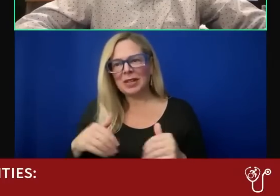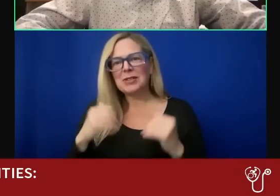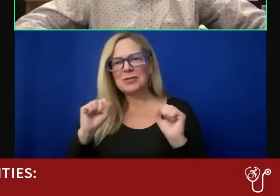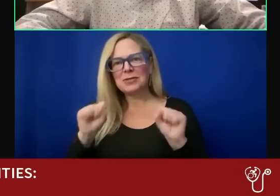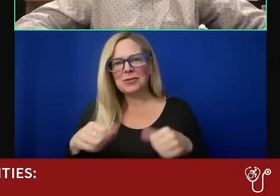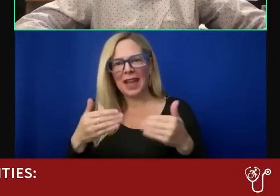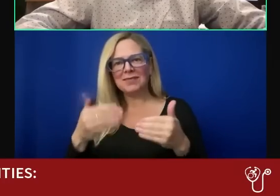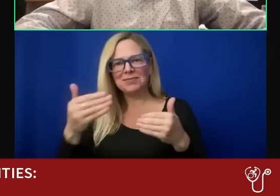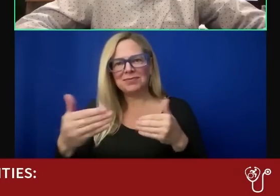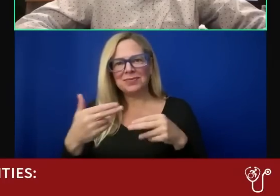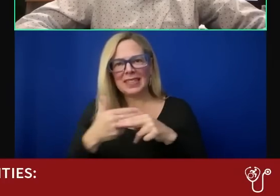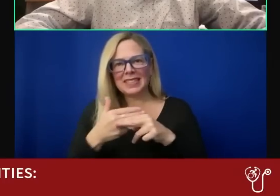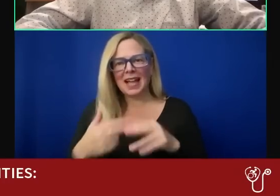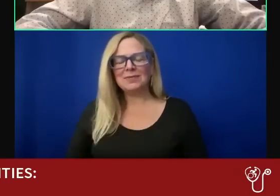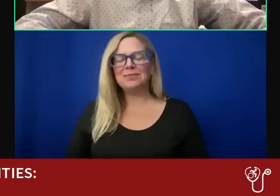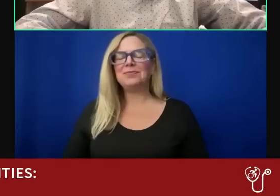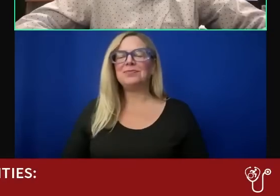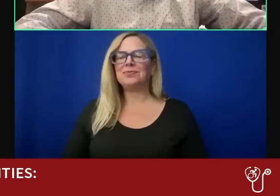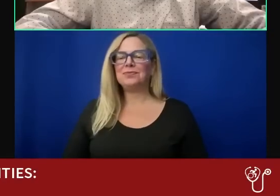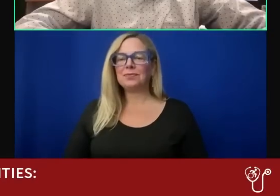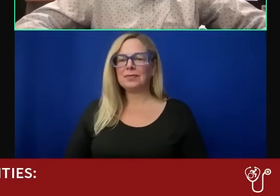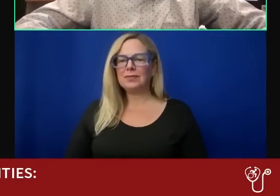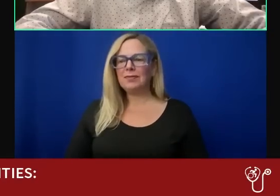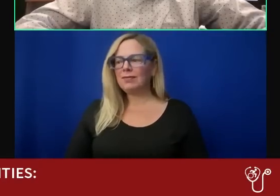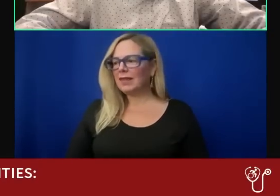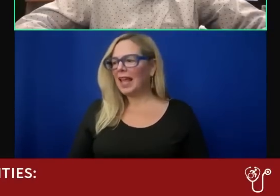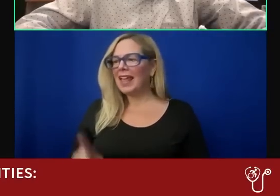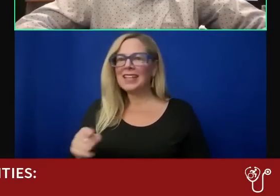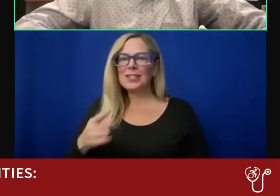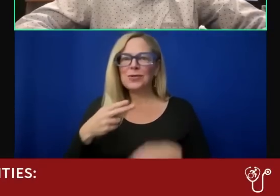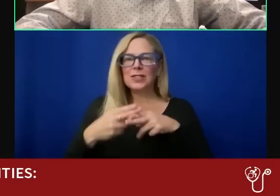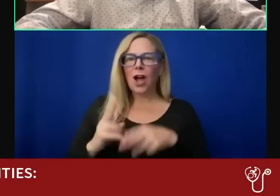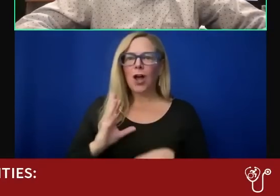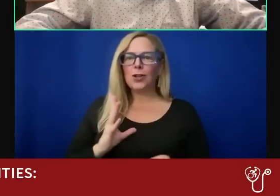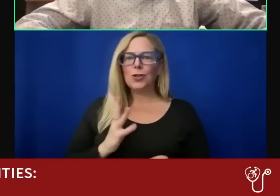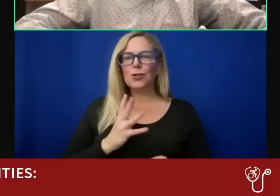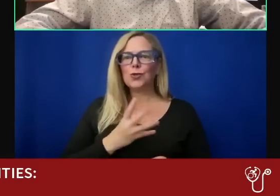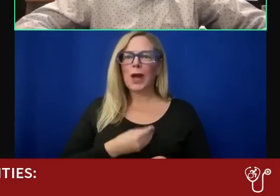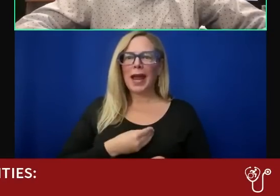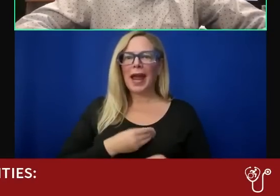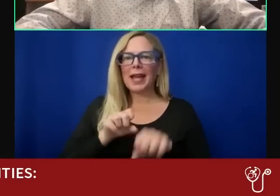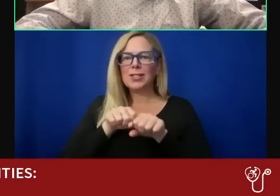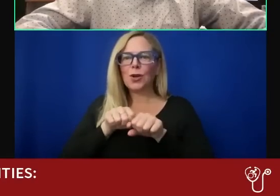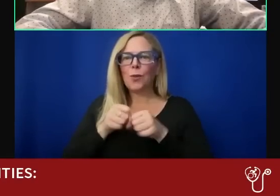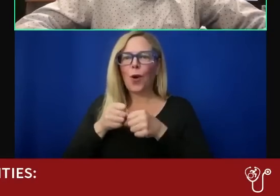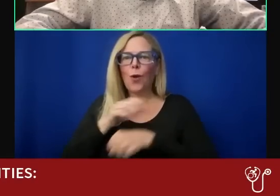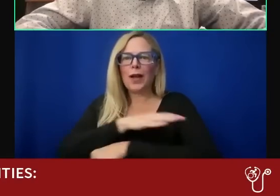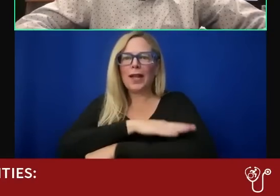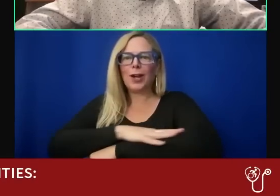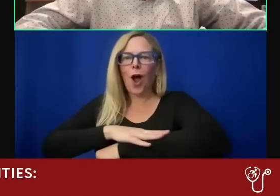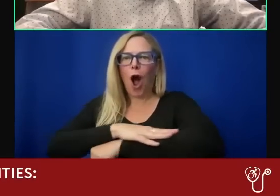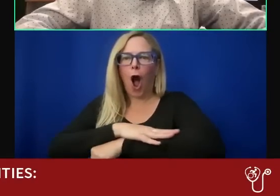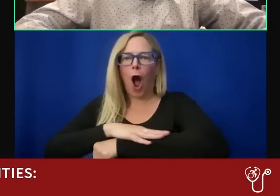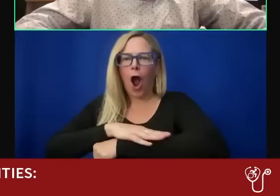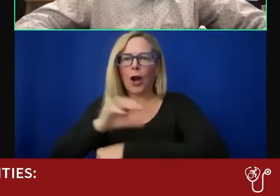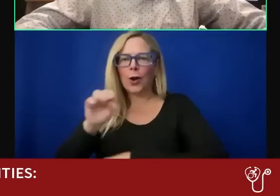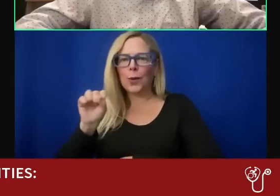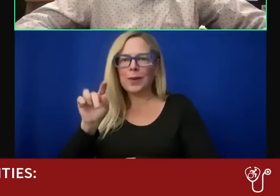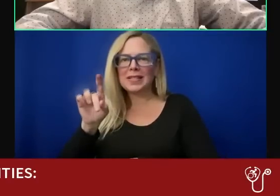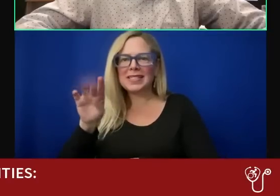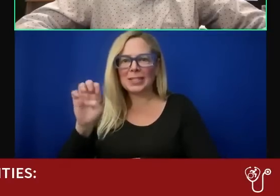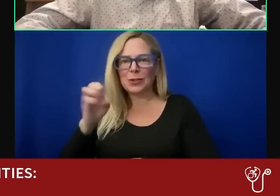So this is what we call trans broken arm syndrome. And that's what this slide is about. I have a comic up here where the doctor is